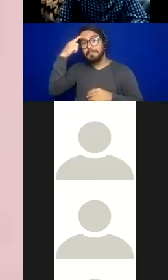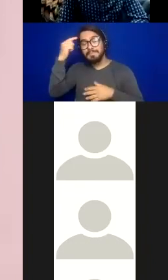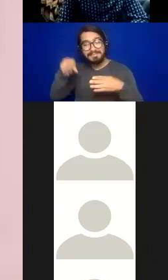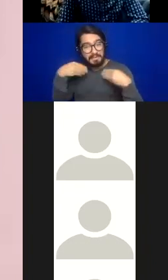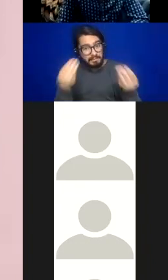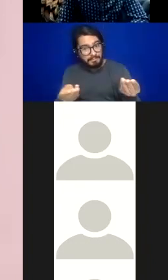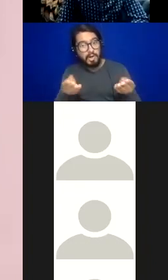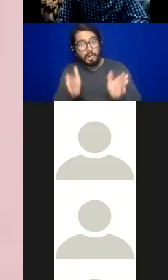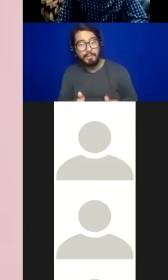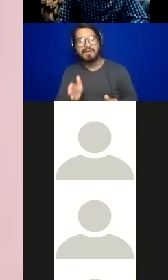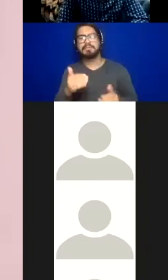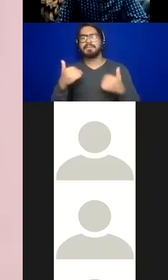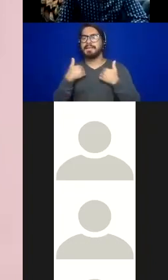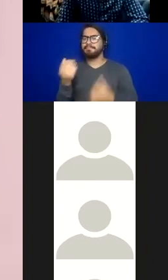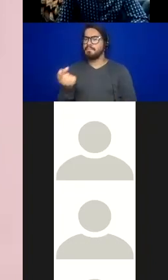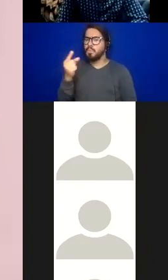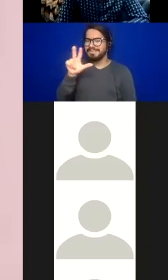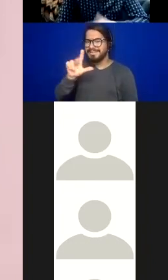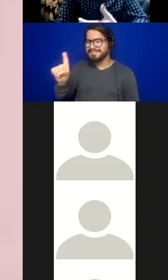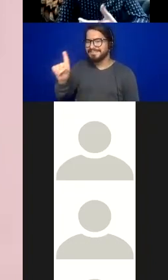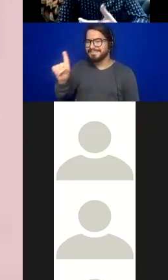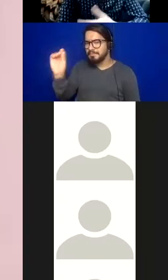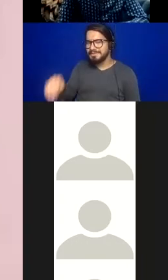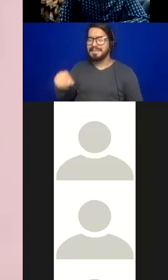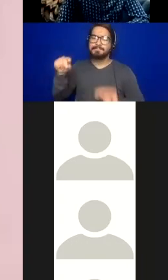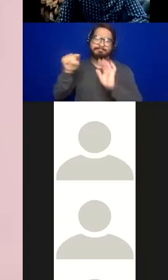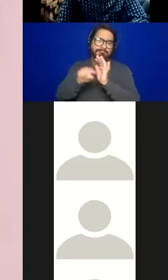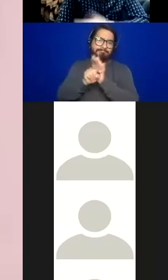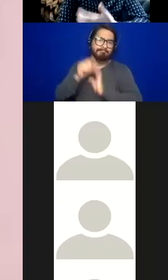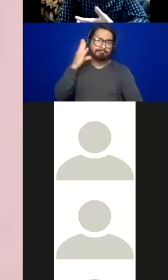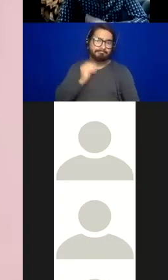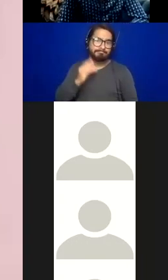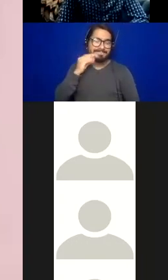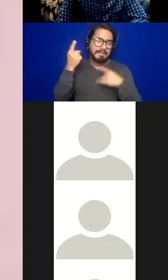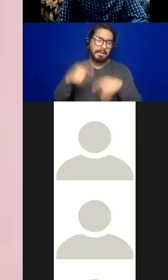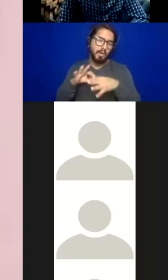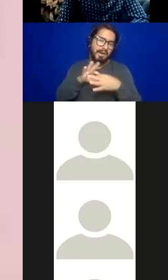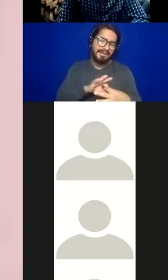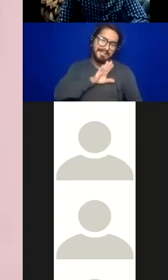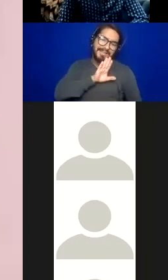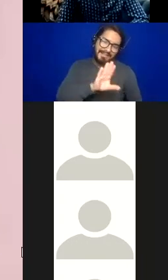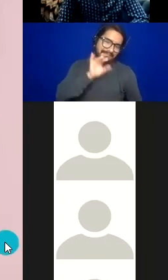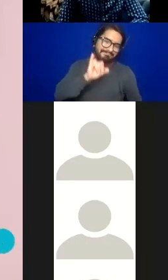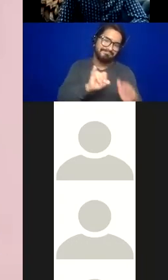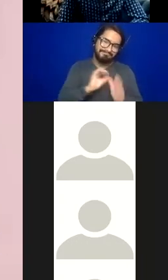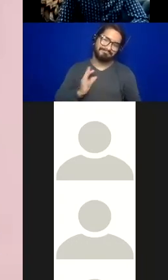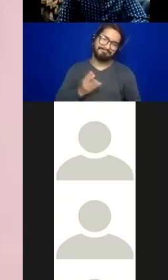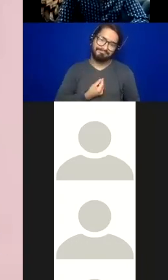33% reported having at least one negative experience related to being trans, so a third.